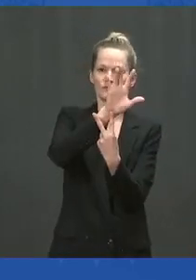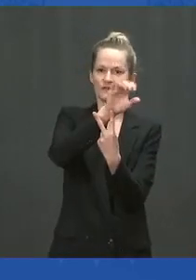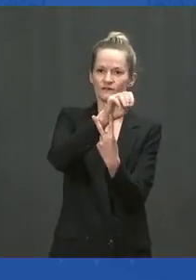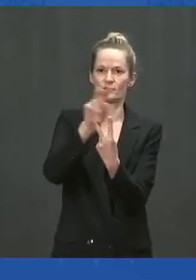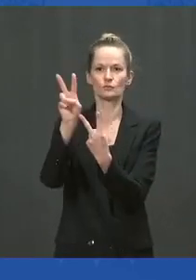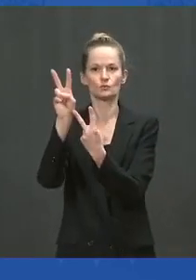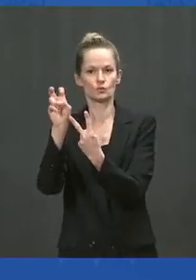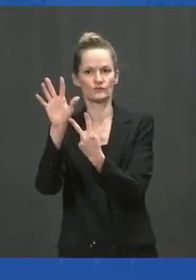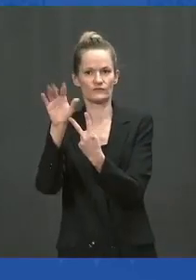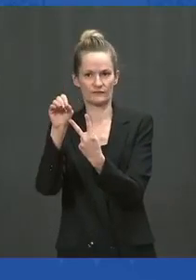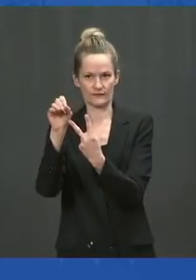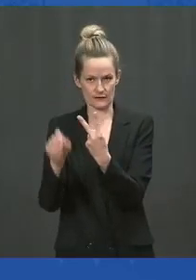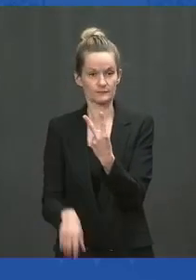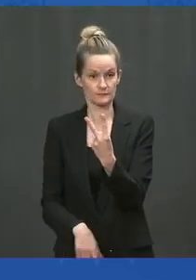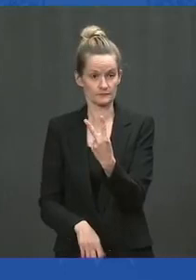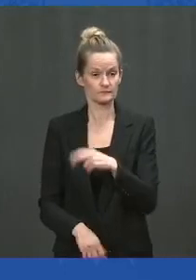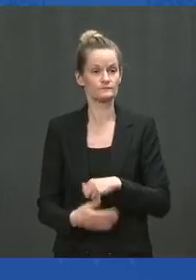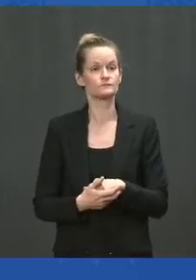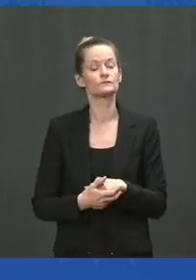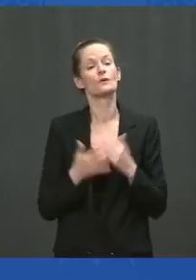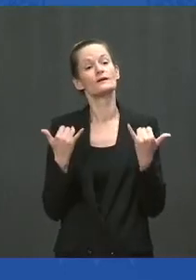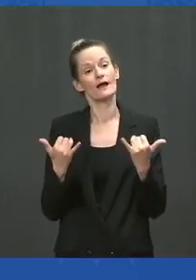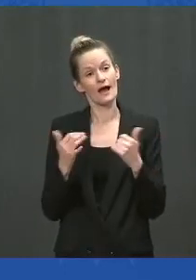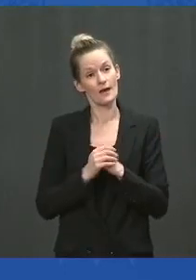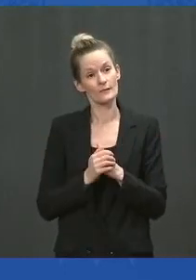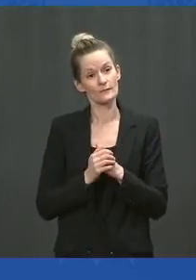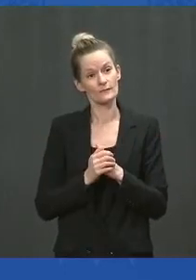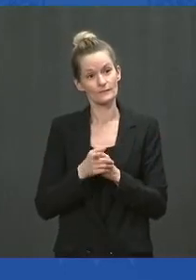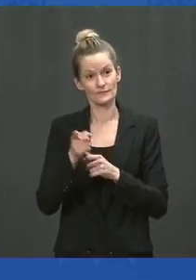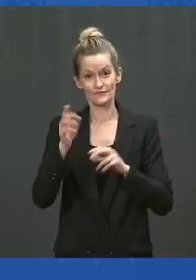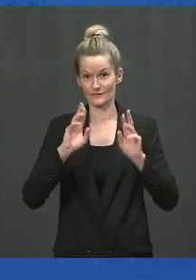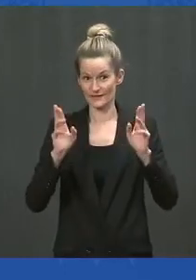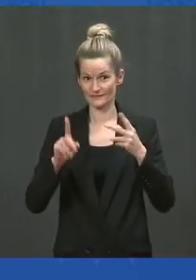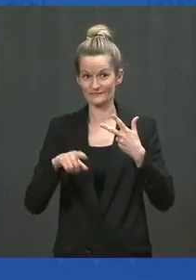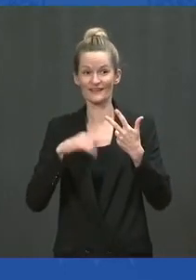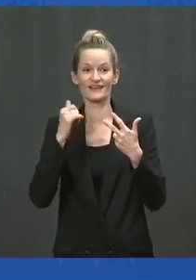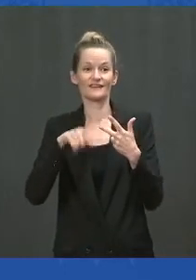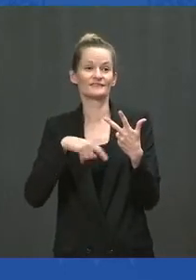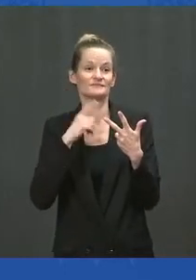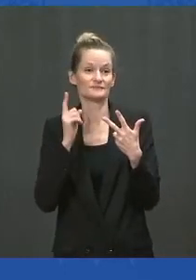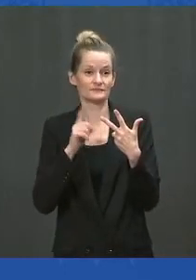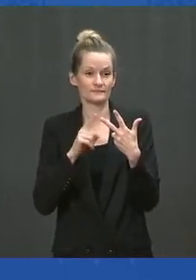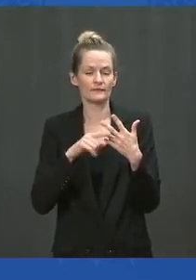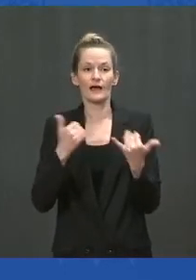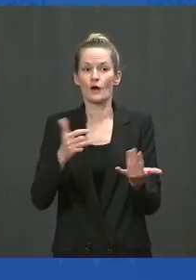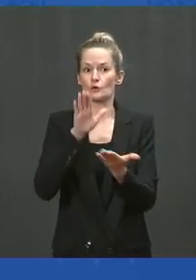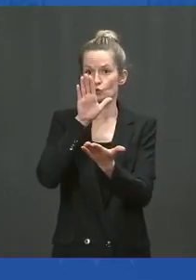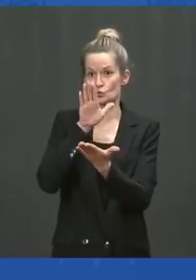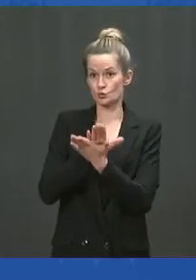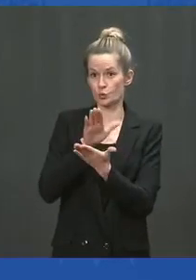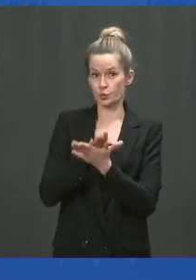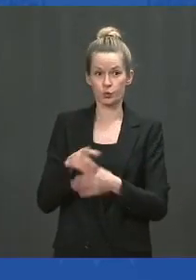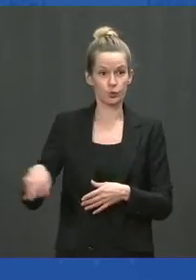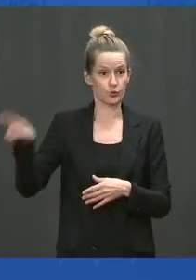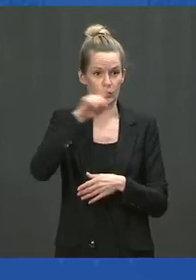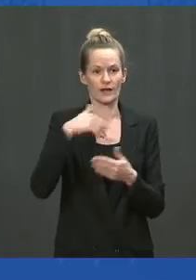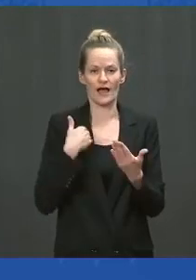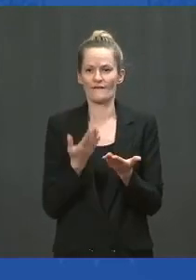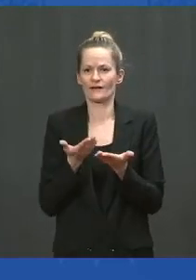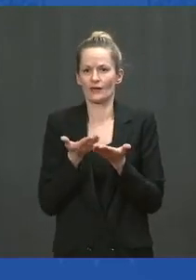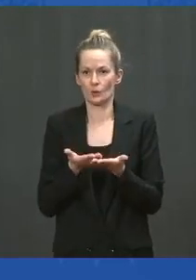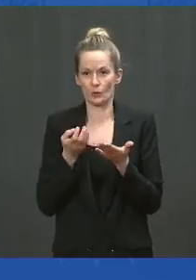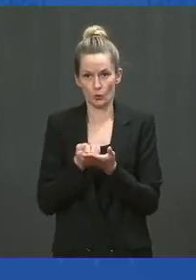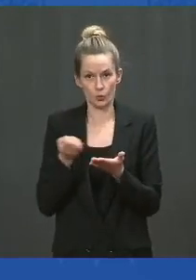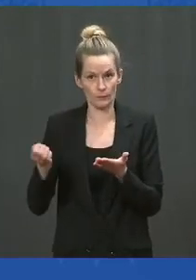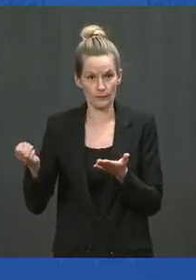I've looked ahead. We've looked ahead. And now schools have the resources they need to safely reopen as school year starts